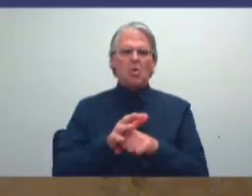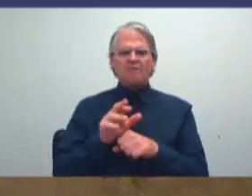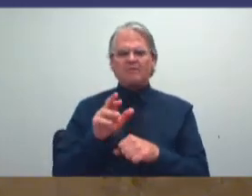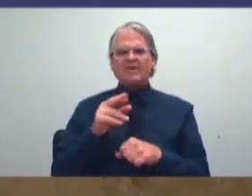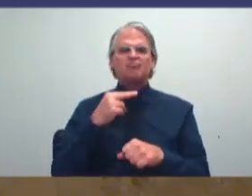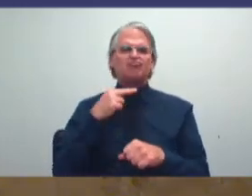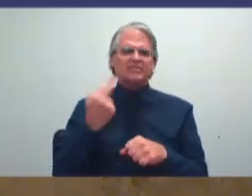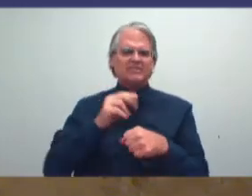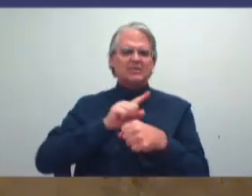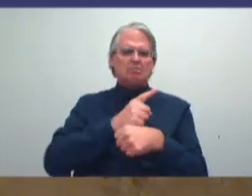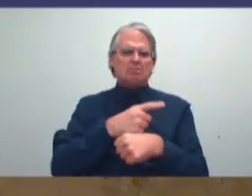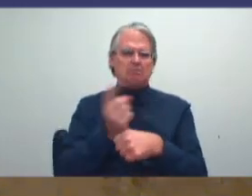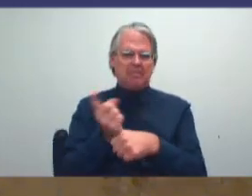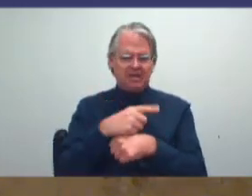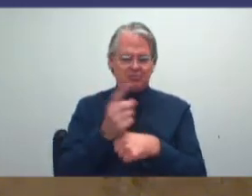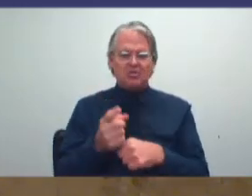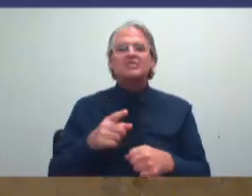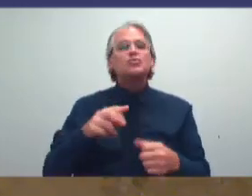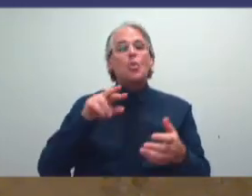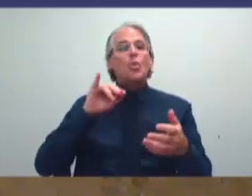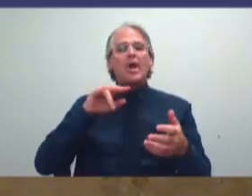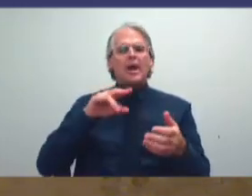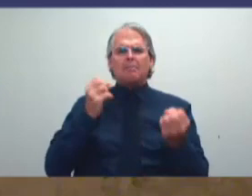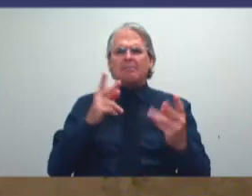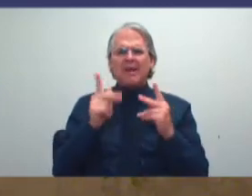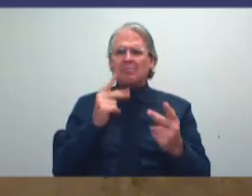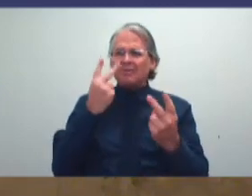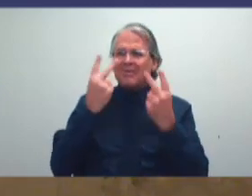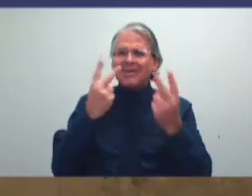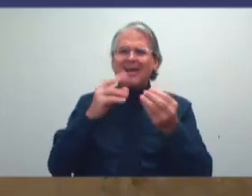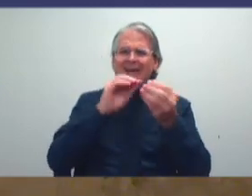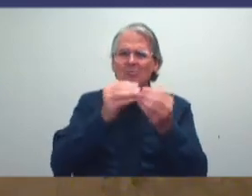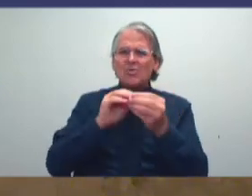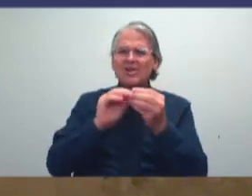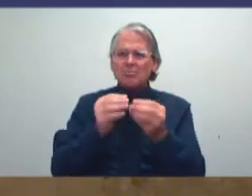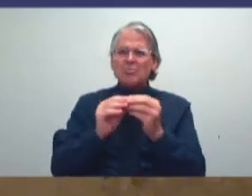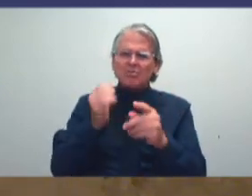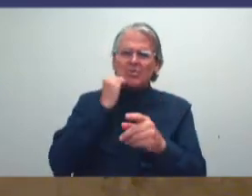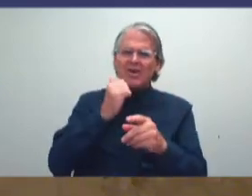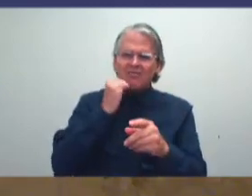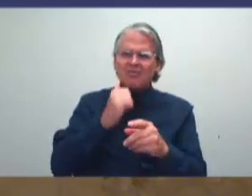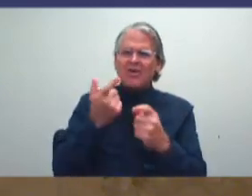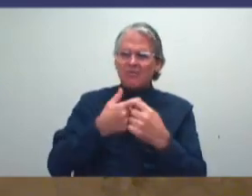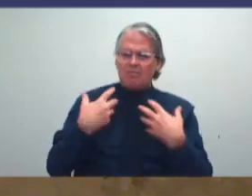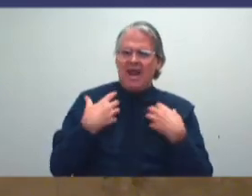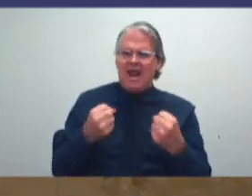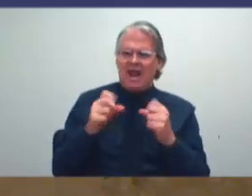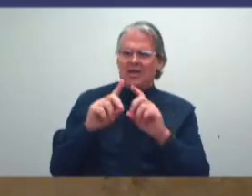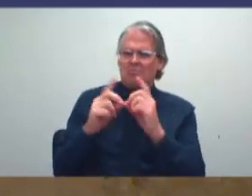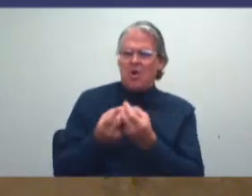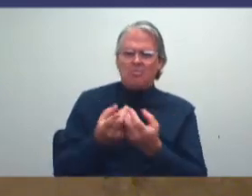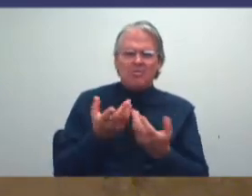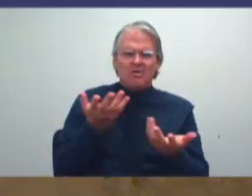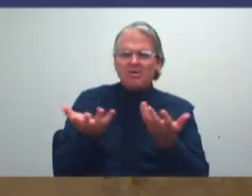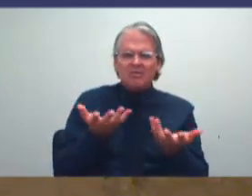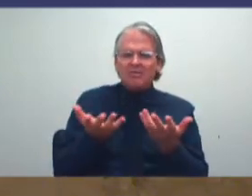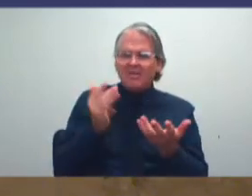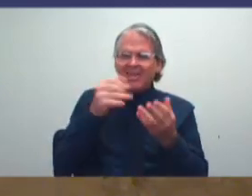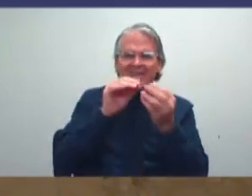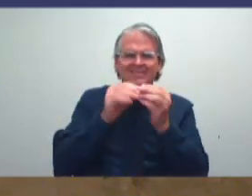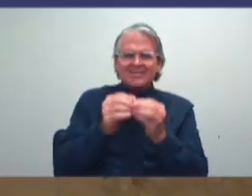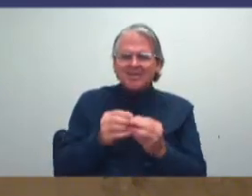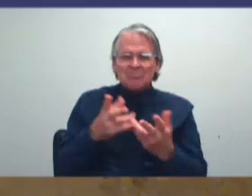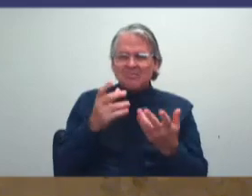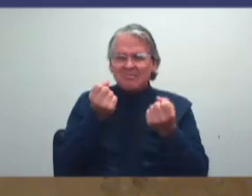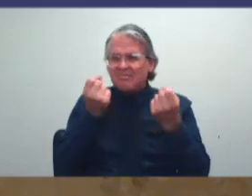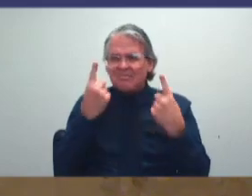of those numbers that you see every day that come out from the health department. People don't really understand, how are we doing? And they don't really